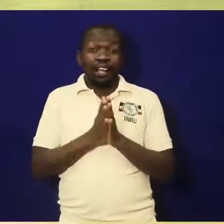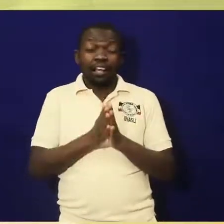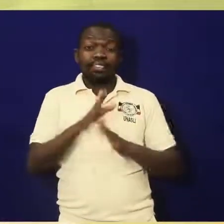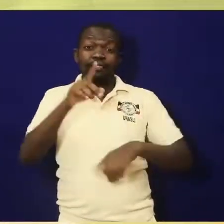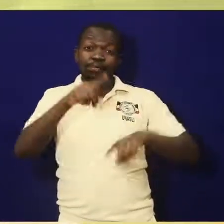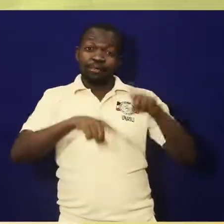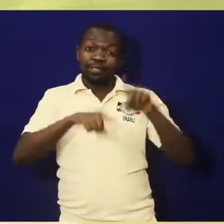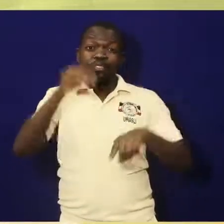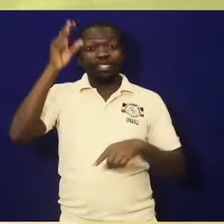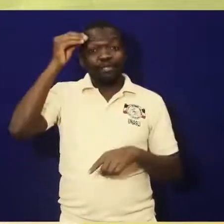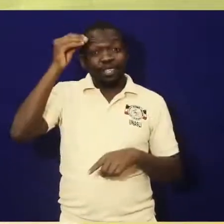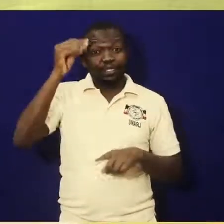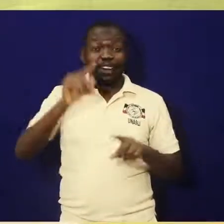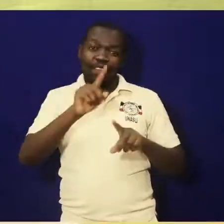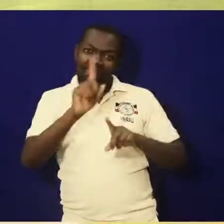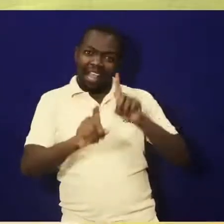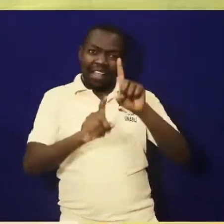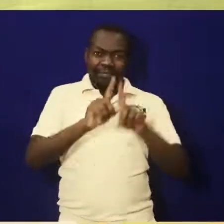quizzes.